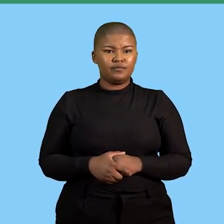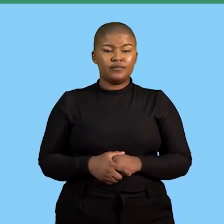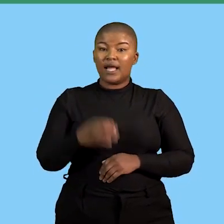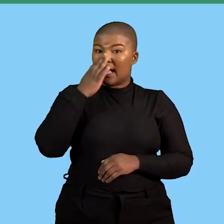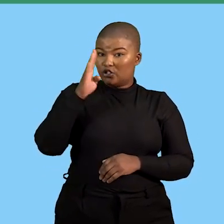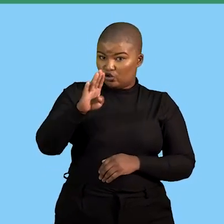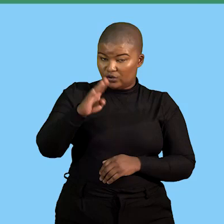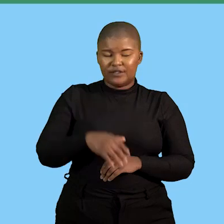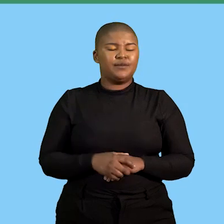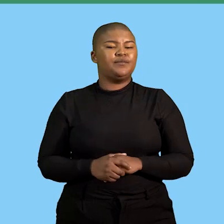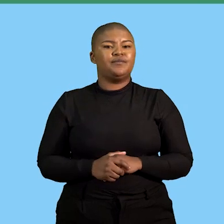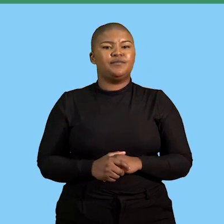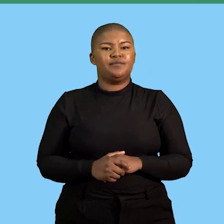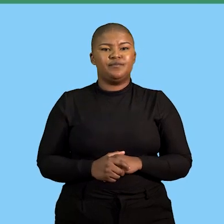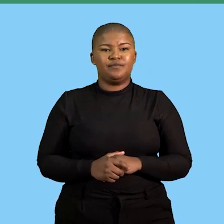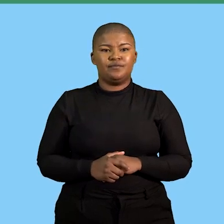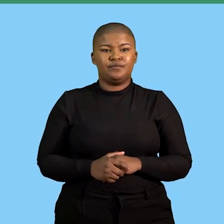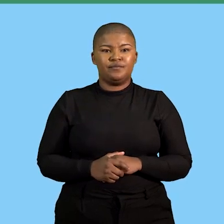attitude,